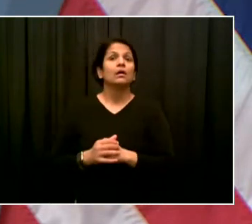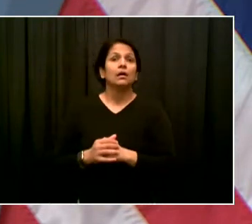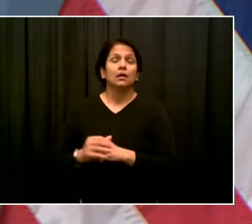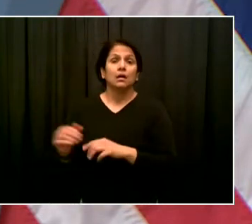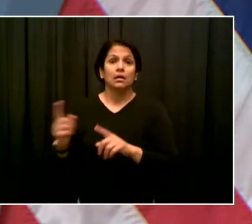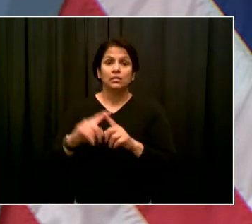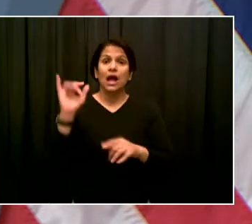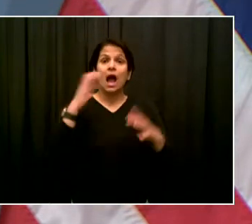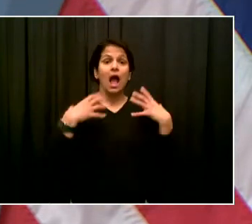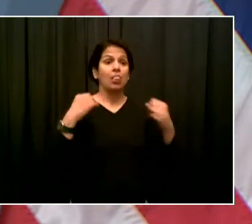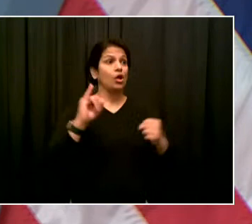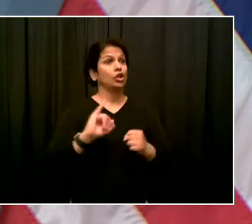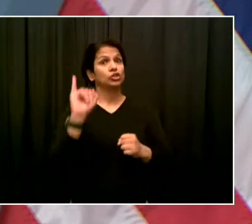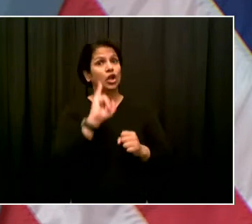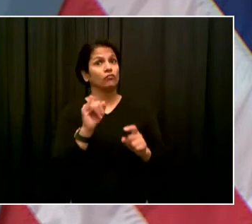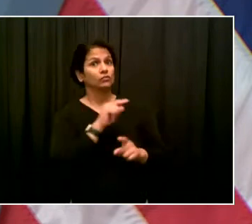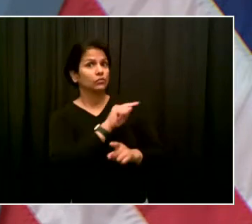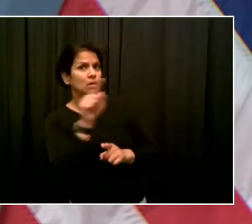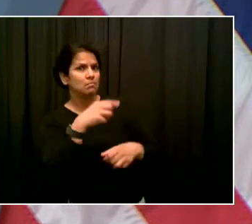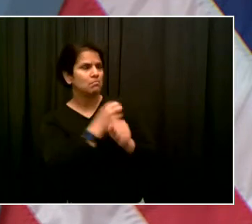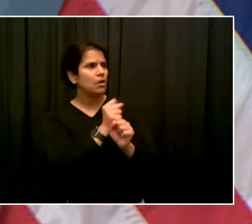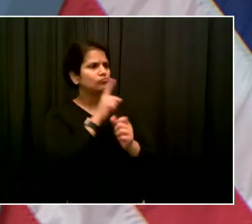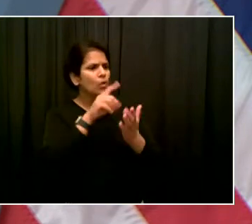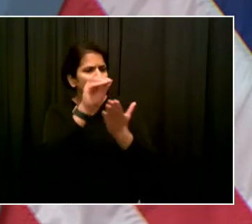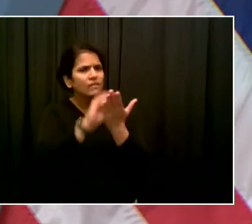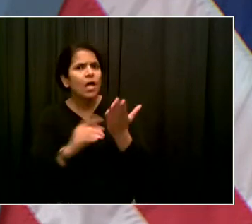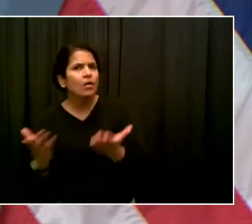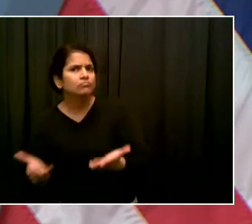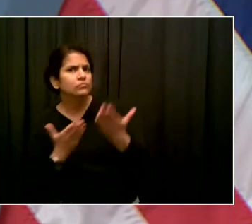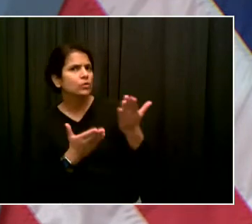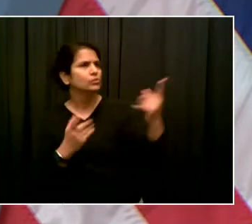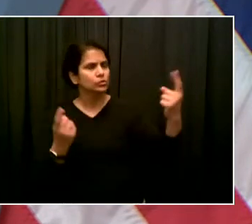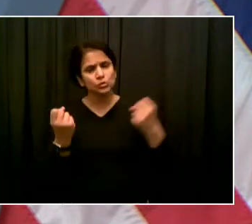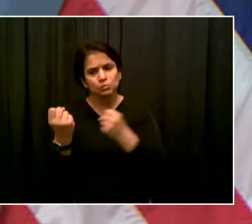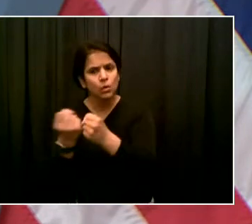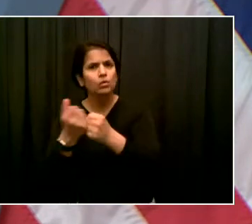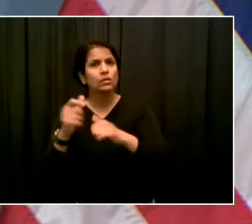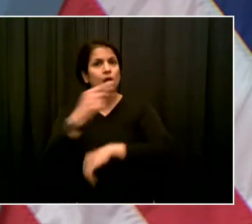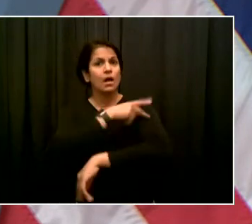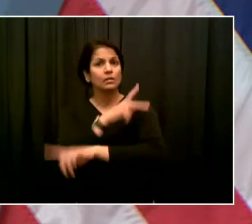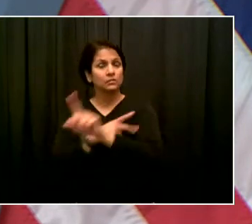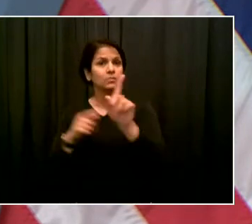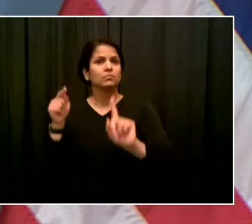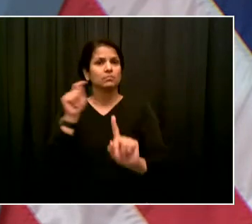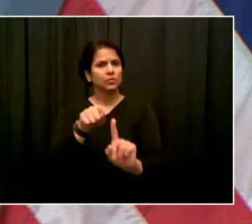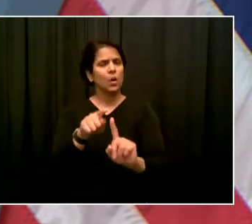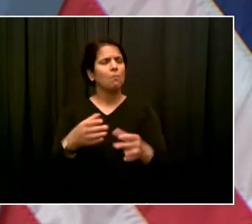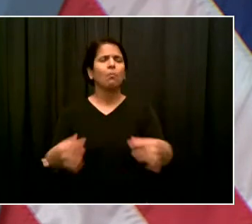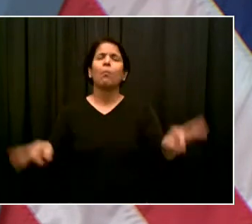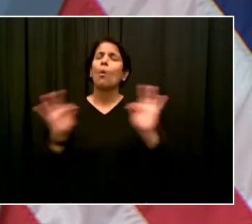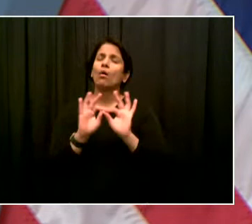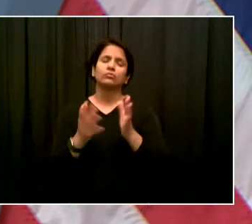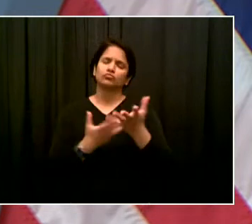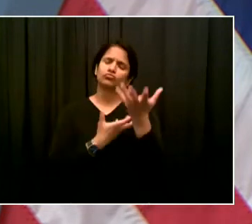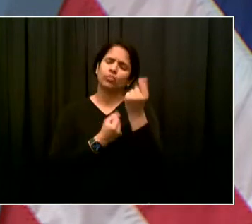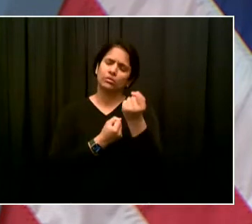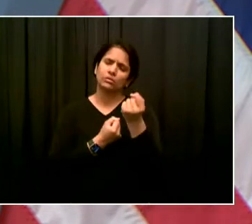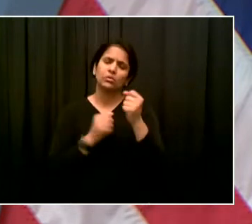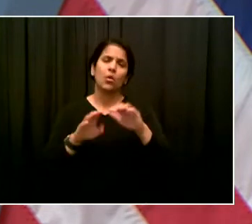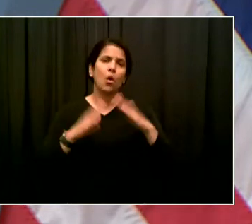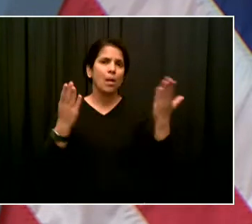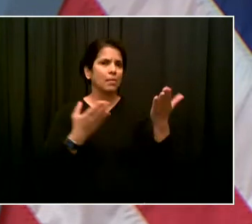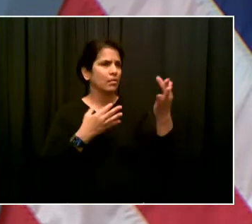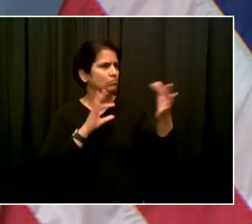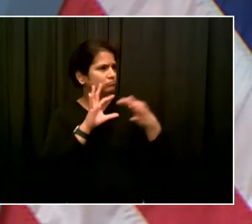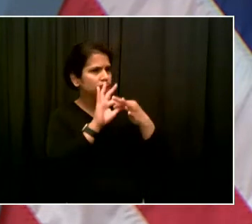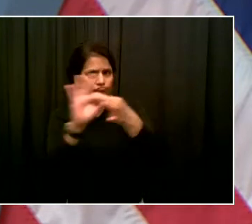with him, but also with his wife. She was more skeptical of medical care, but felt our